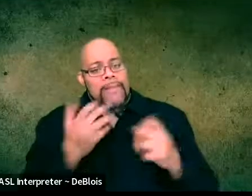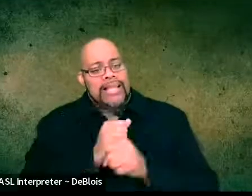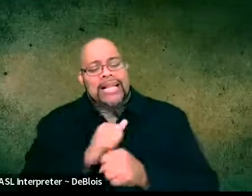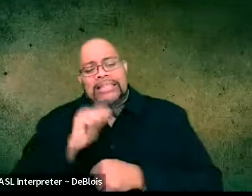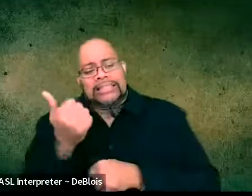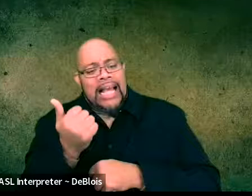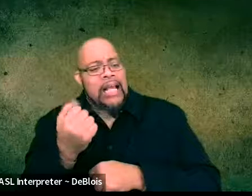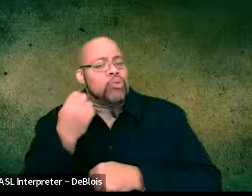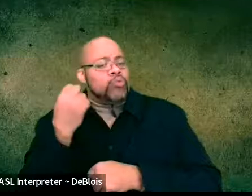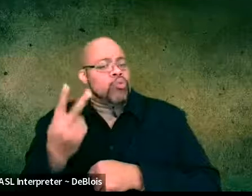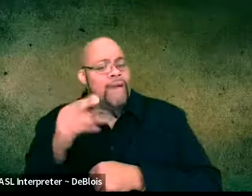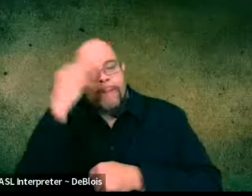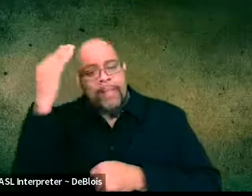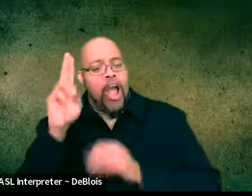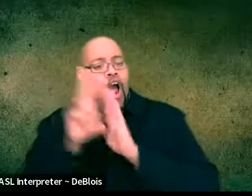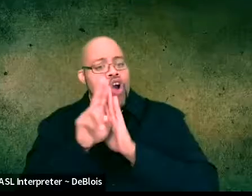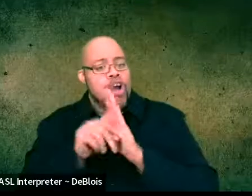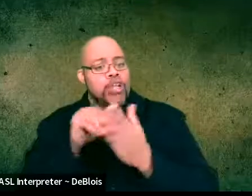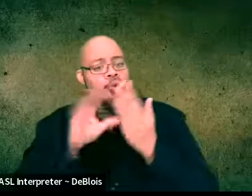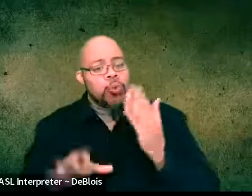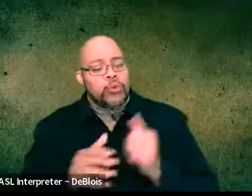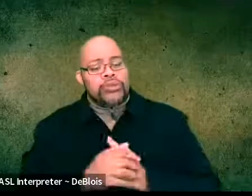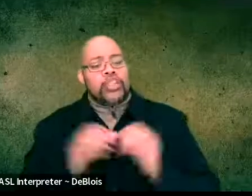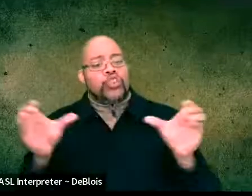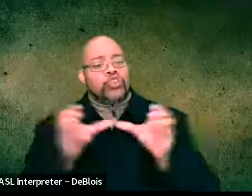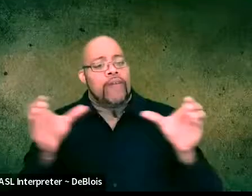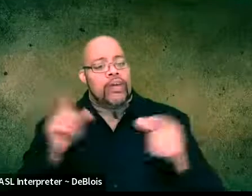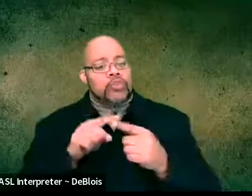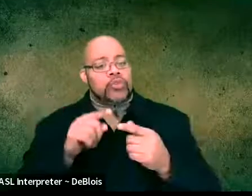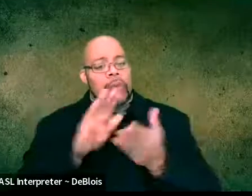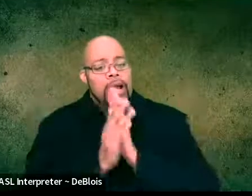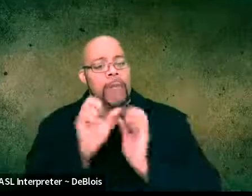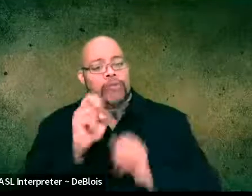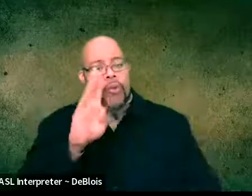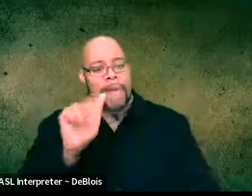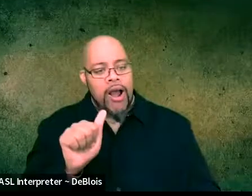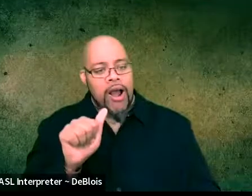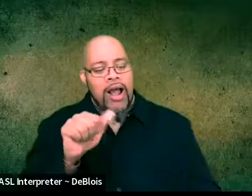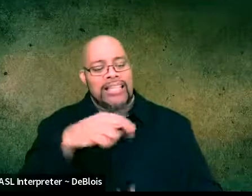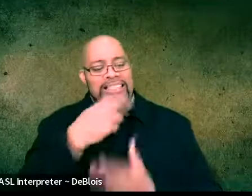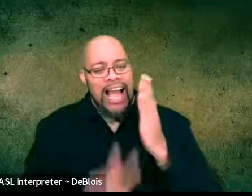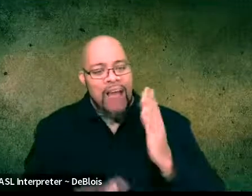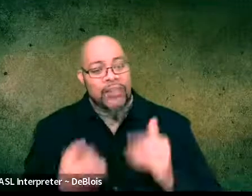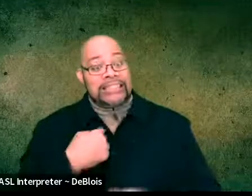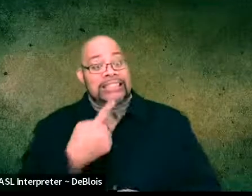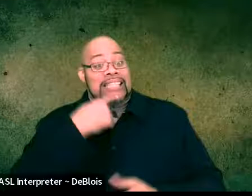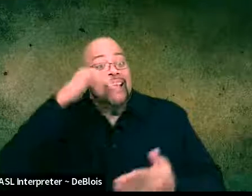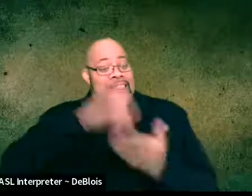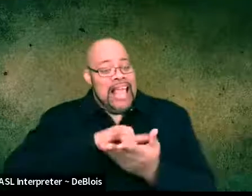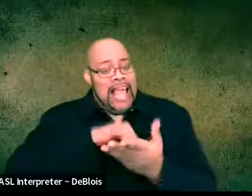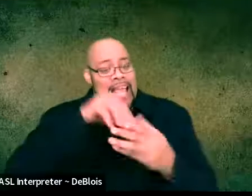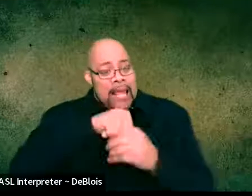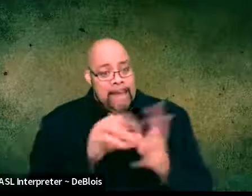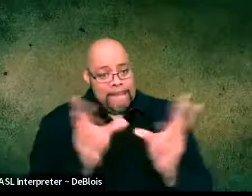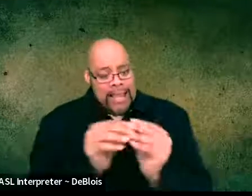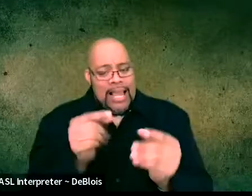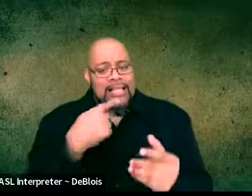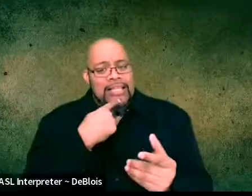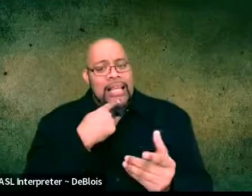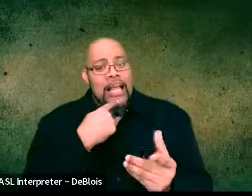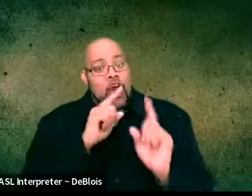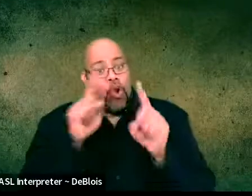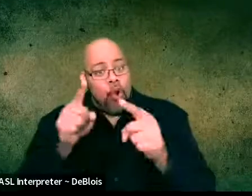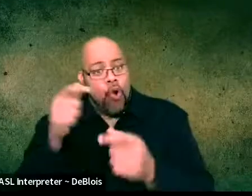or 12 Black undergraduate students certified to be scuba divers. And to say that in a meeting, and then to go write